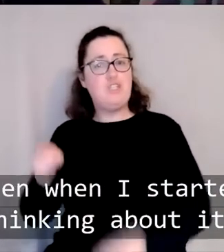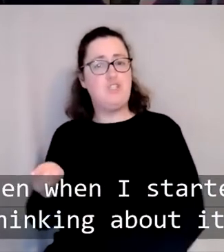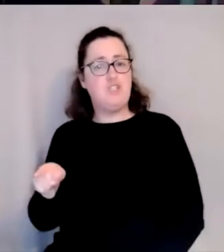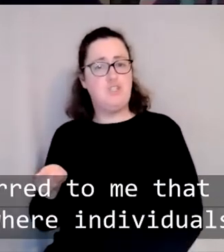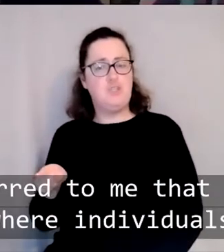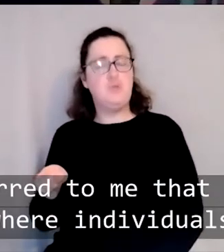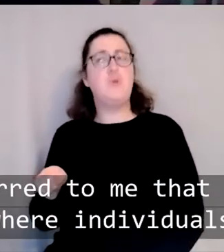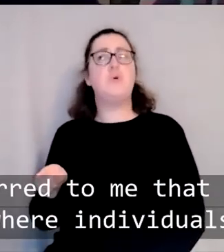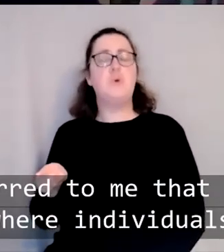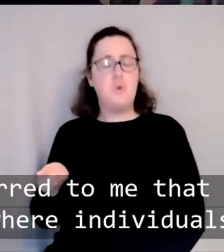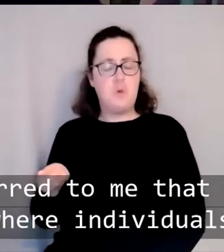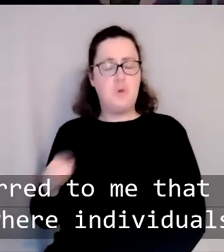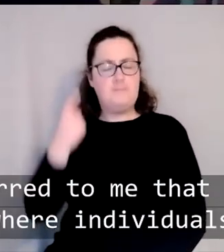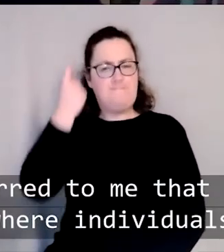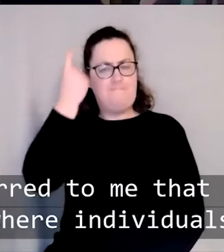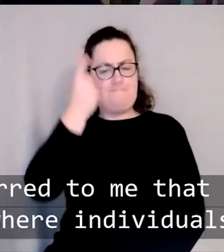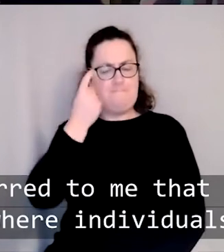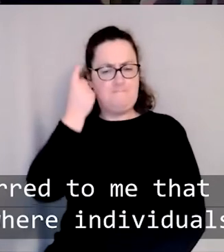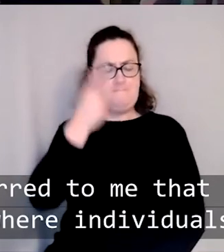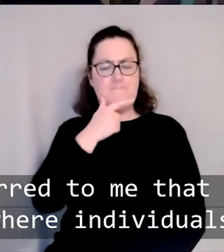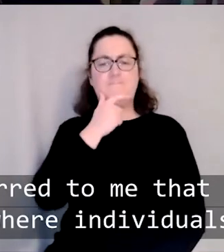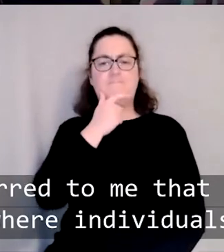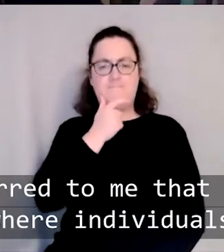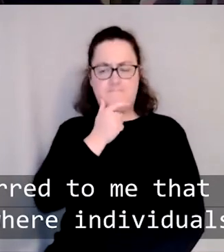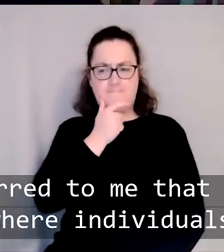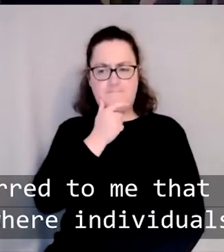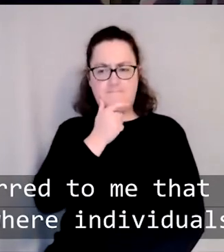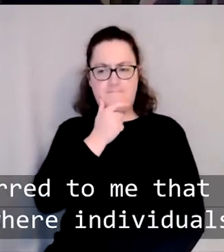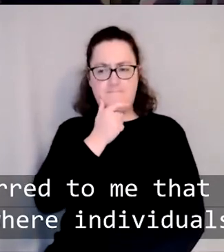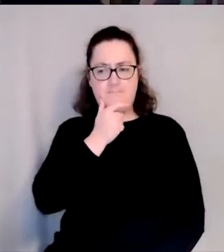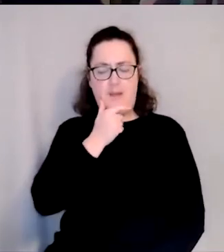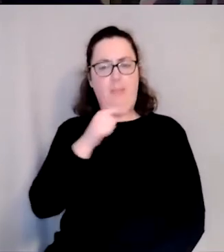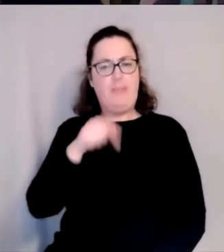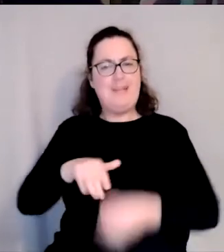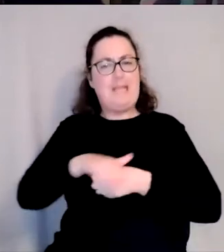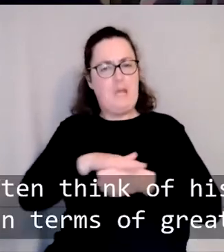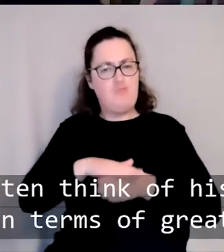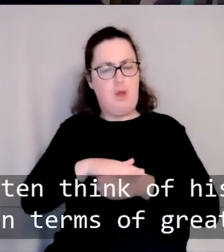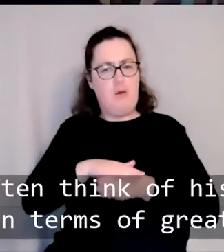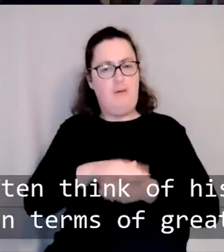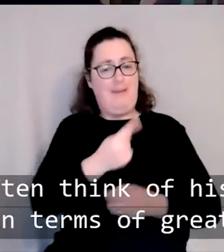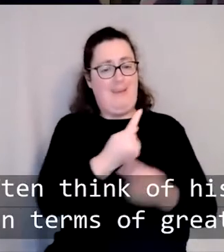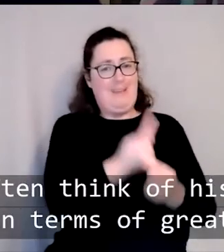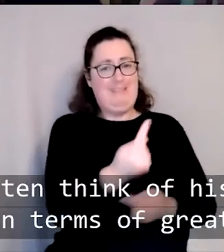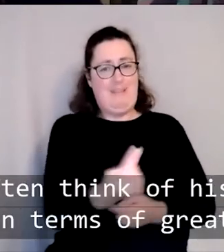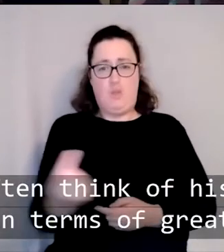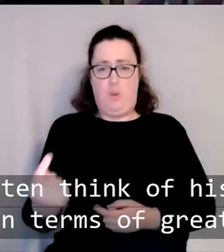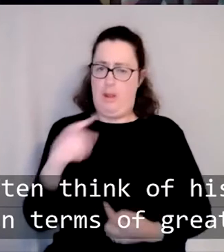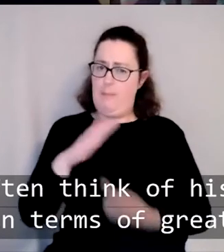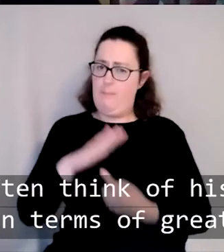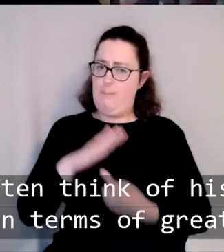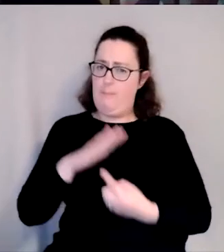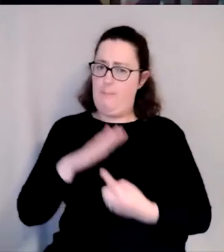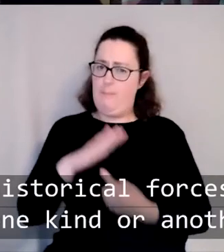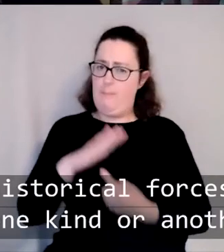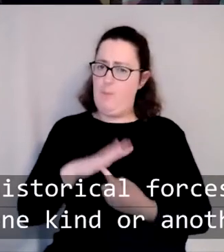started thinking about it, it occurred to me that this is an area where individuals matter. You know, we often think of history in terms of